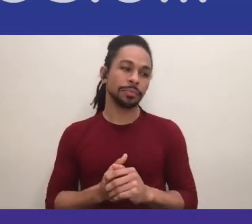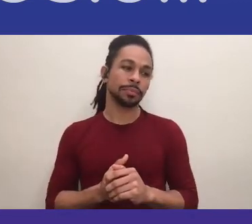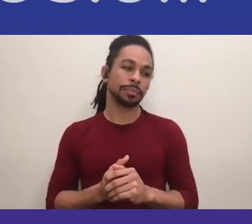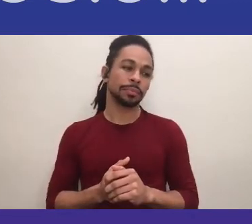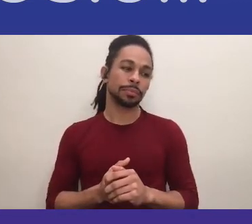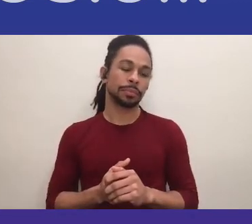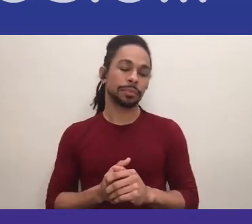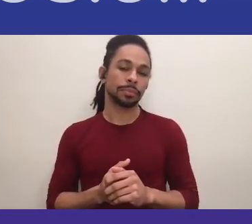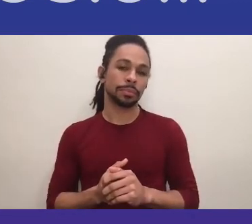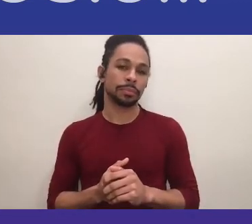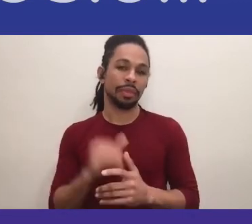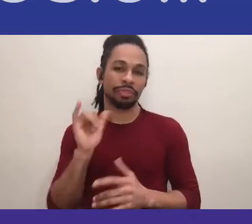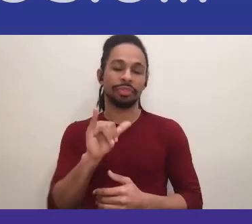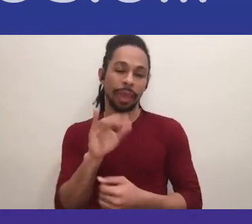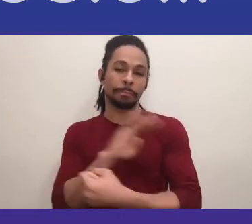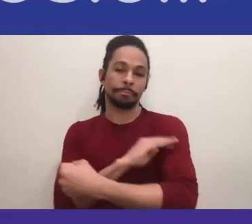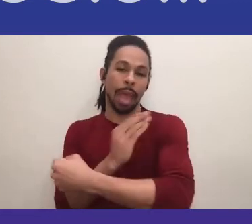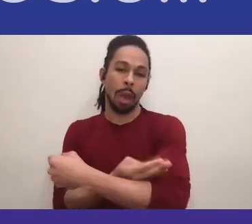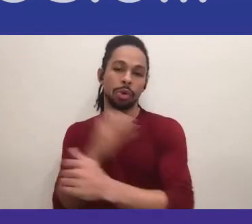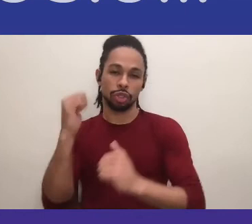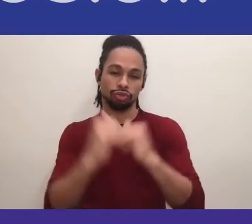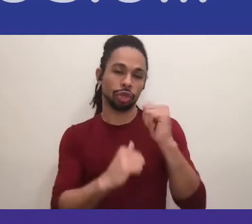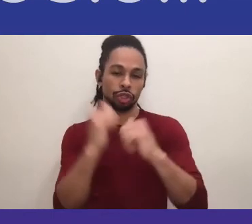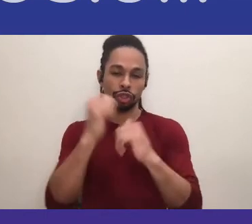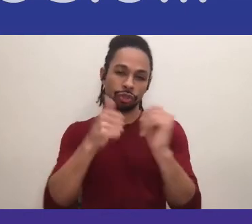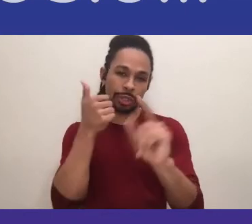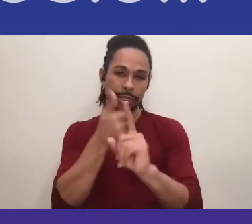the power structure